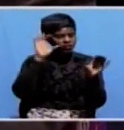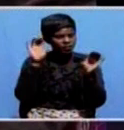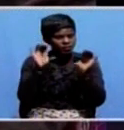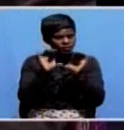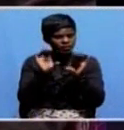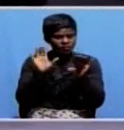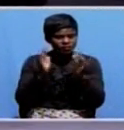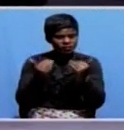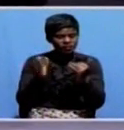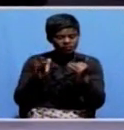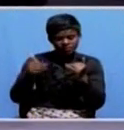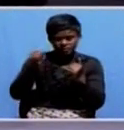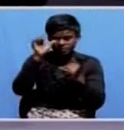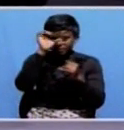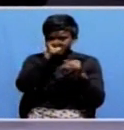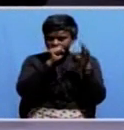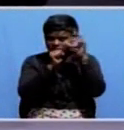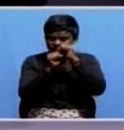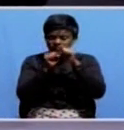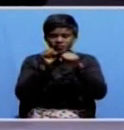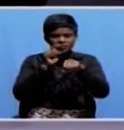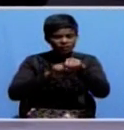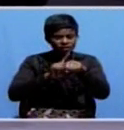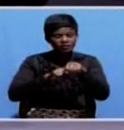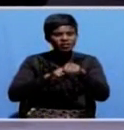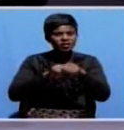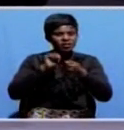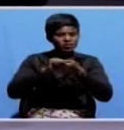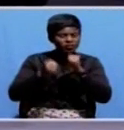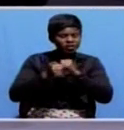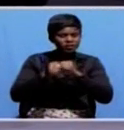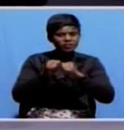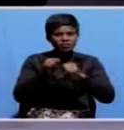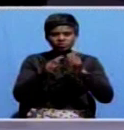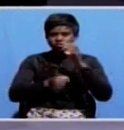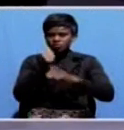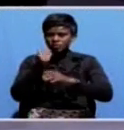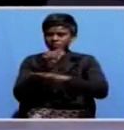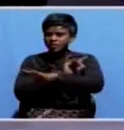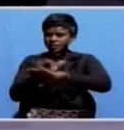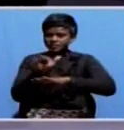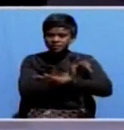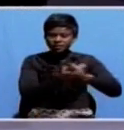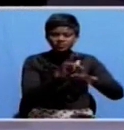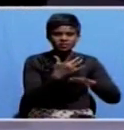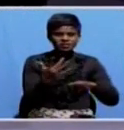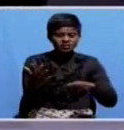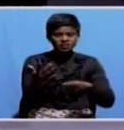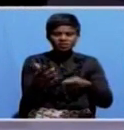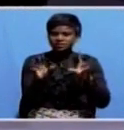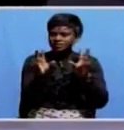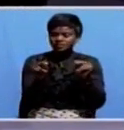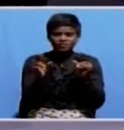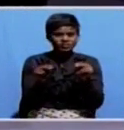an assumption that Because there were shortages then, then there certainly could have been a bit of corruption. No, not assumptions,